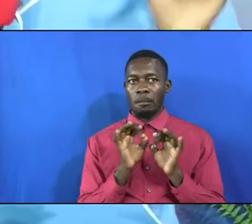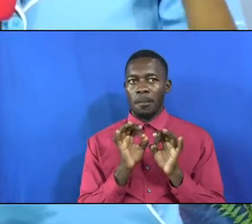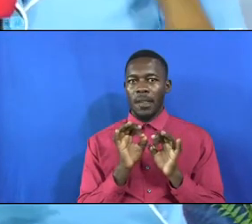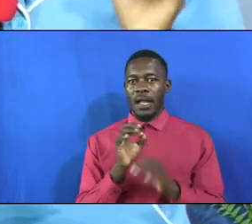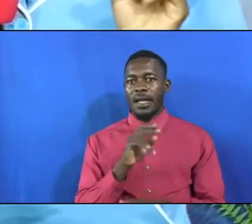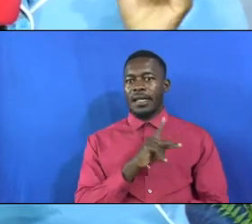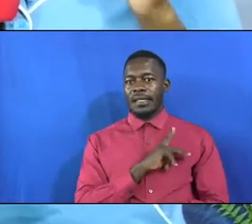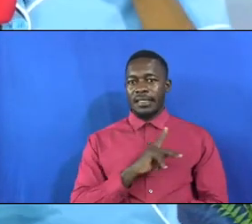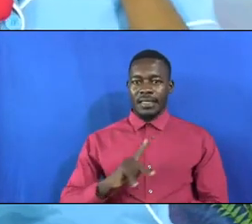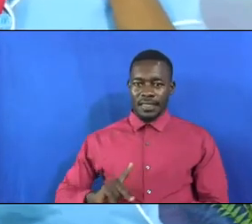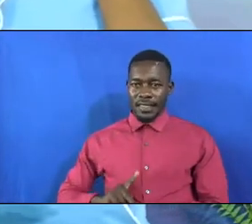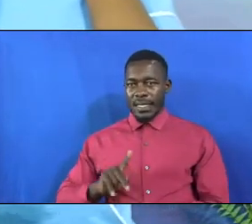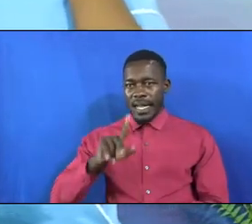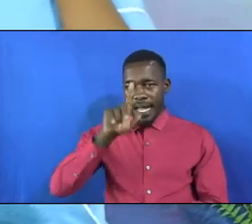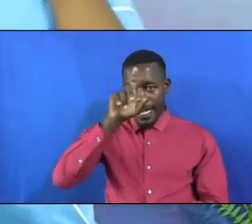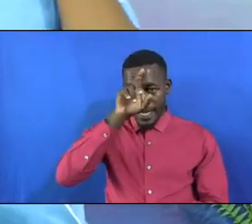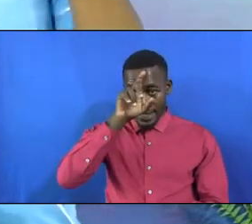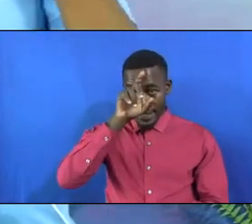Pharaoh